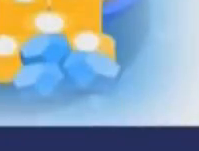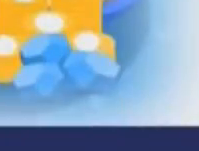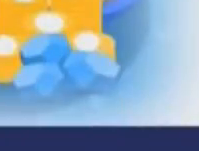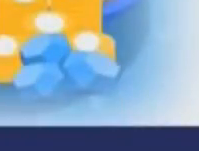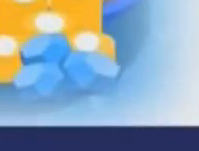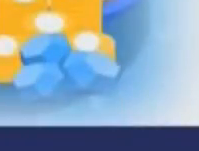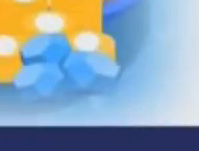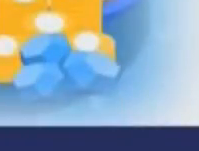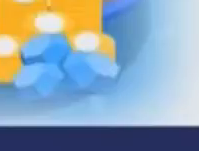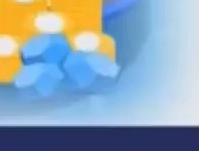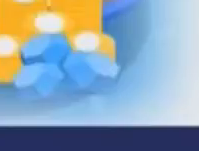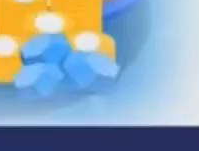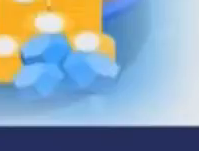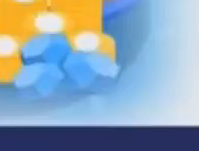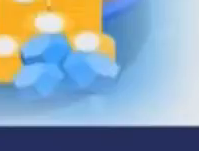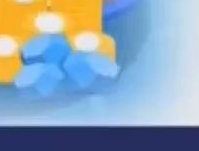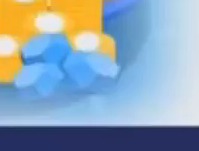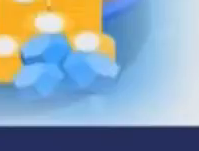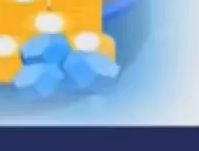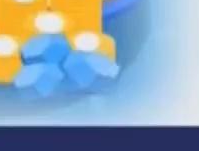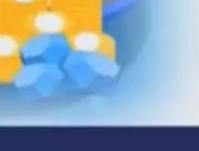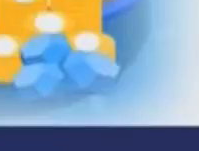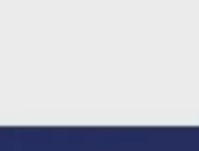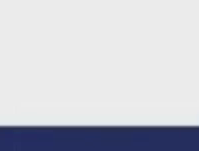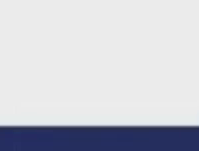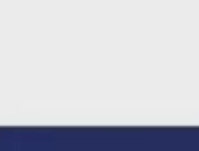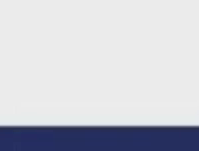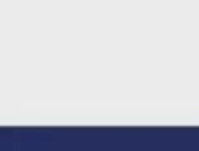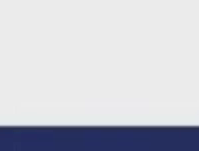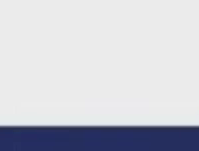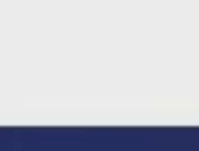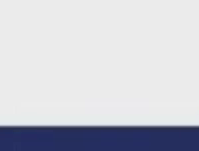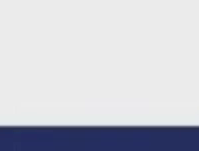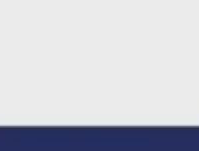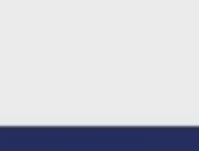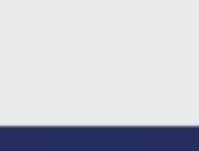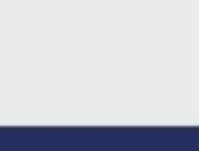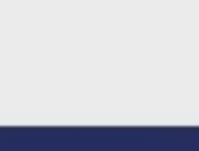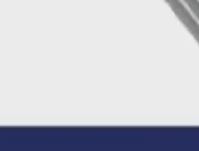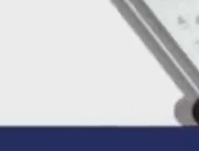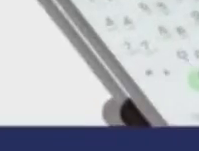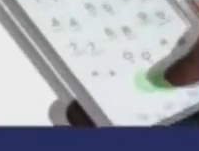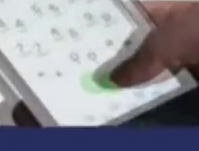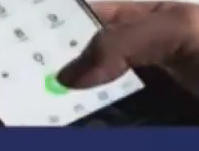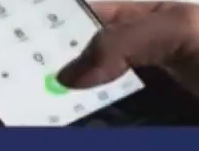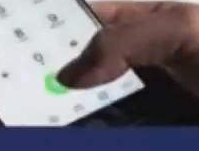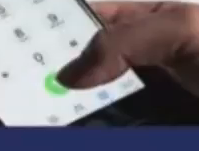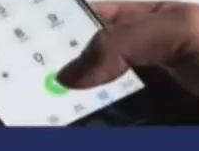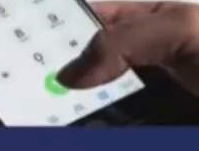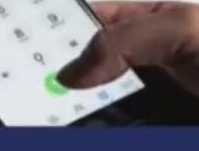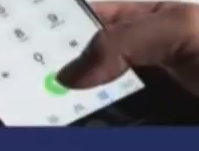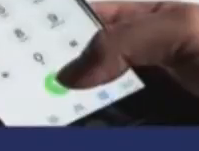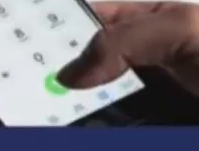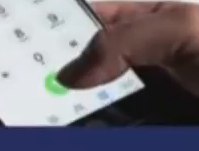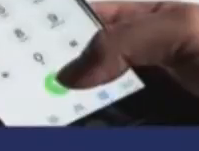800 million units of unclaimed shares, among other assets. To find out if you are an owner or beneficiary,